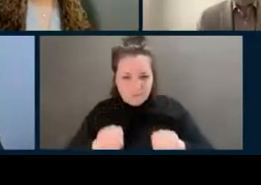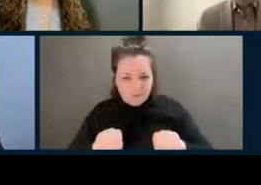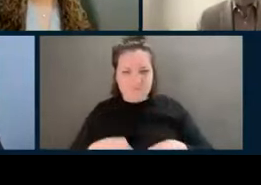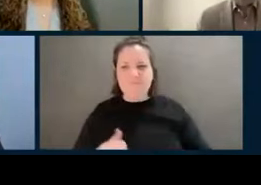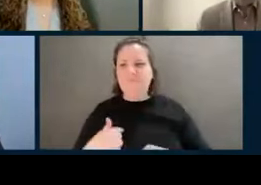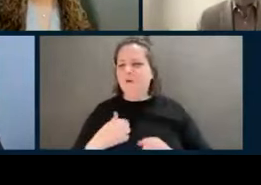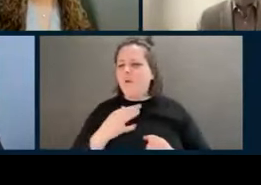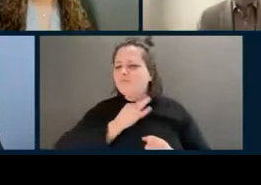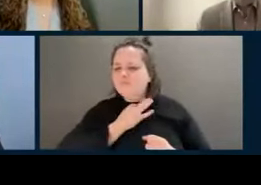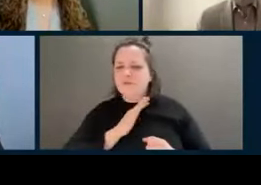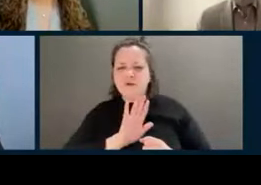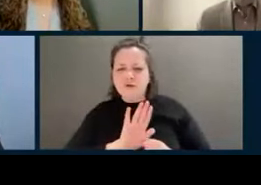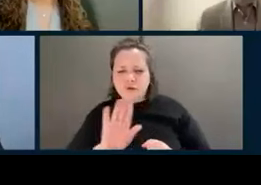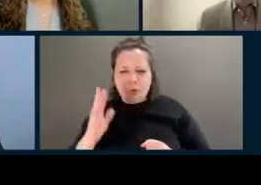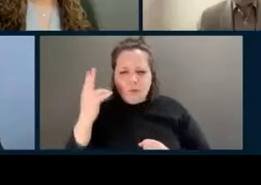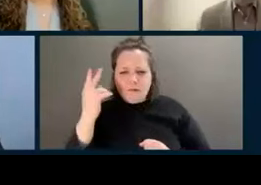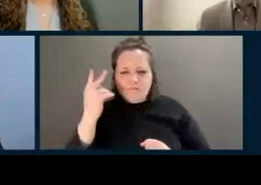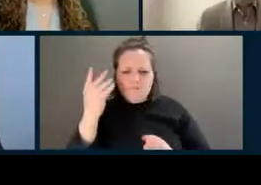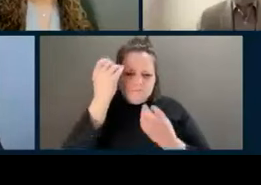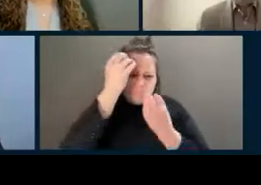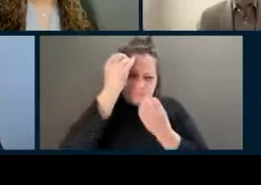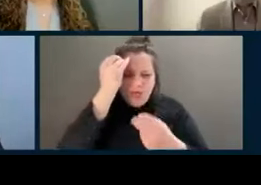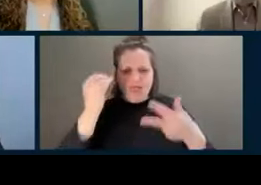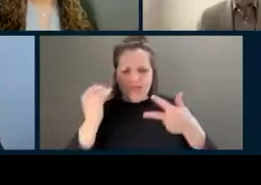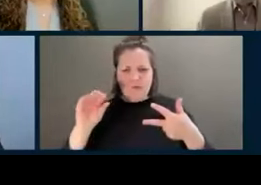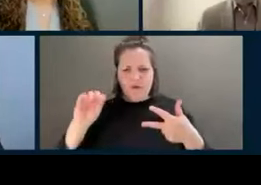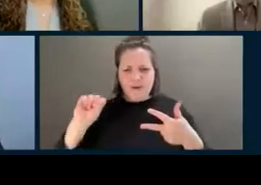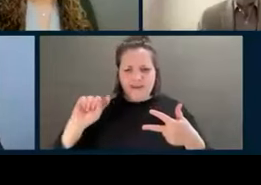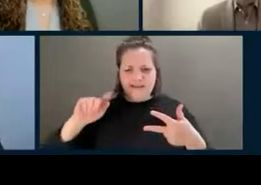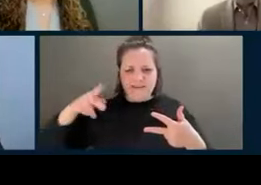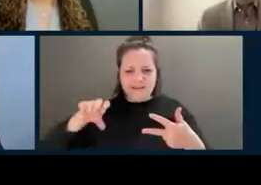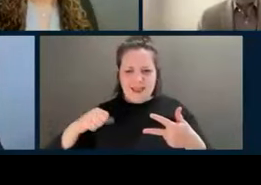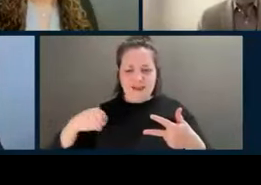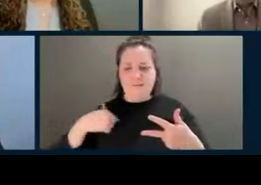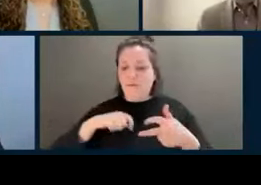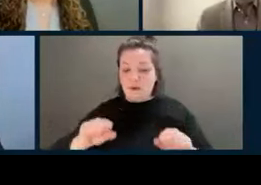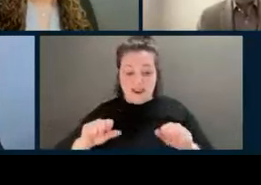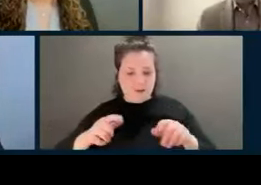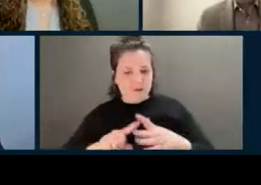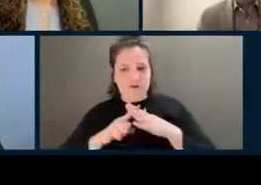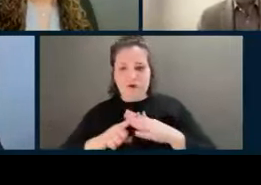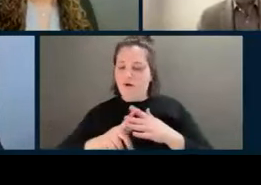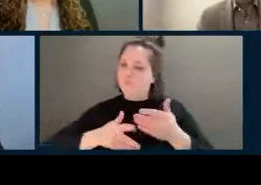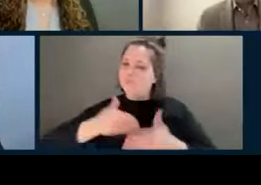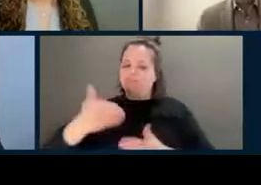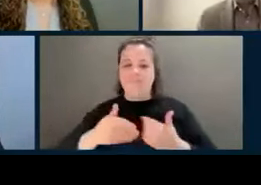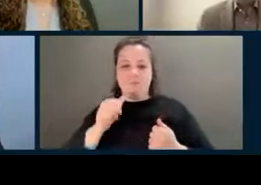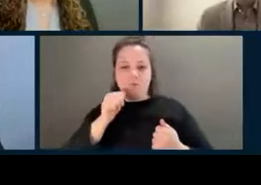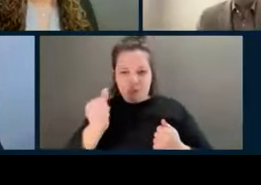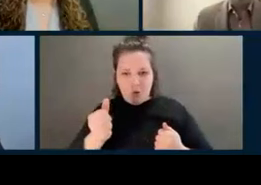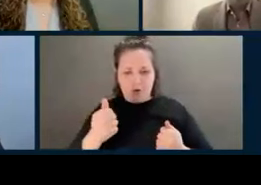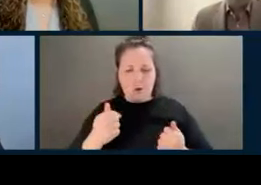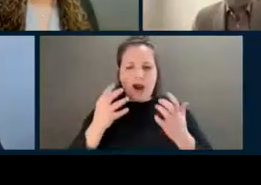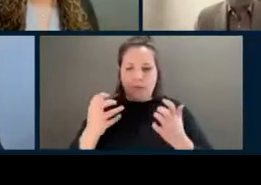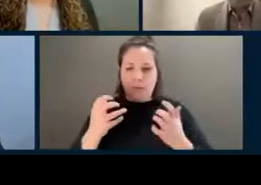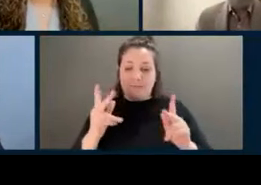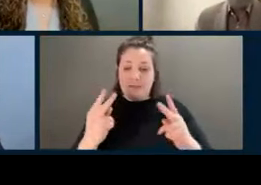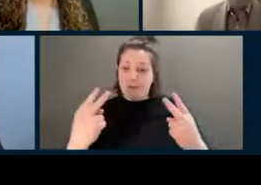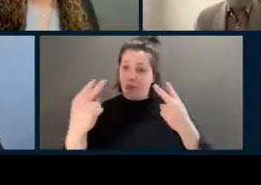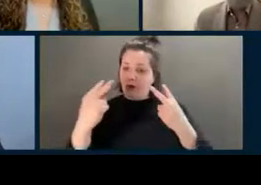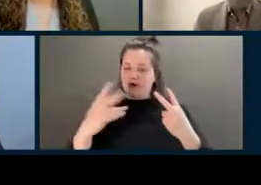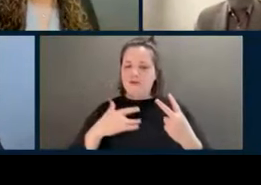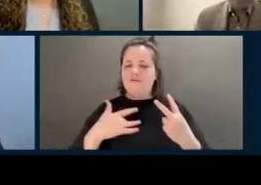three steps that we can start taking tomorrow? I wanted our attendees to feel like they have some resources